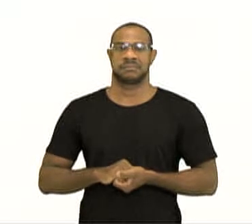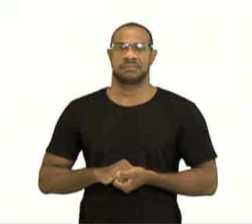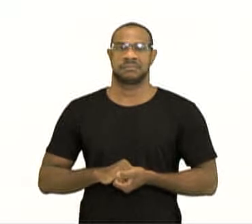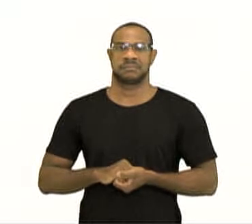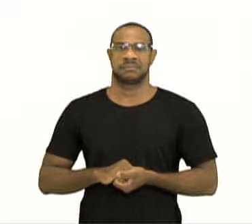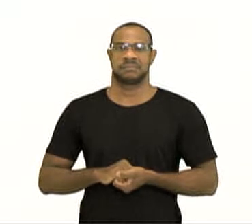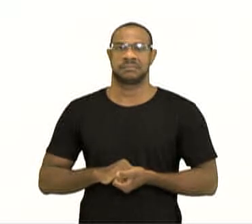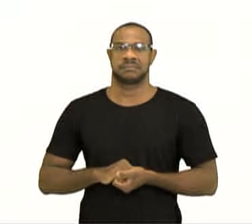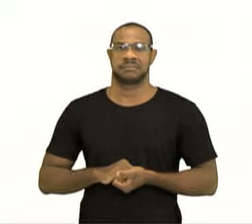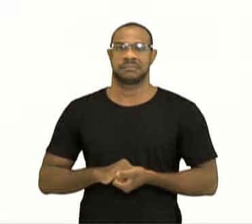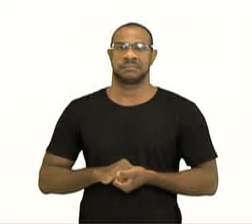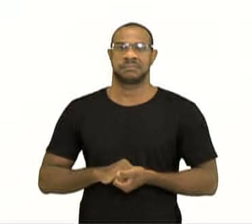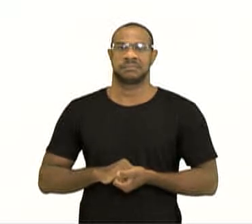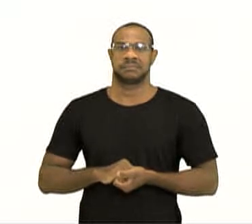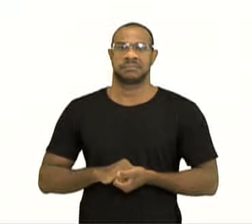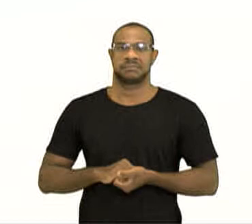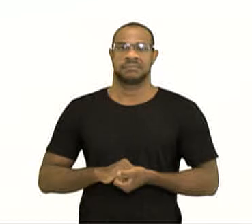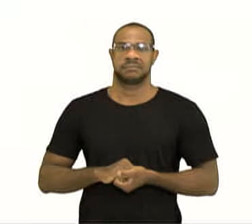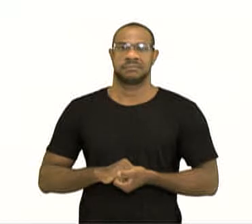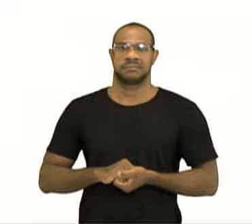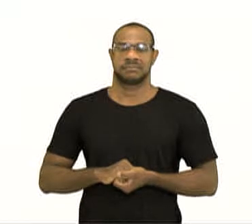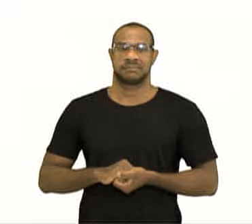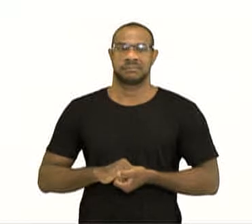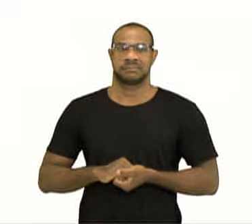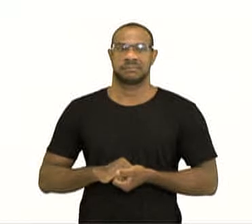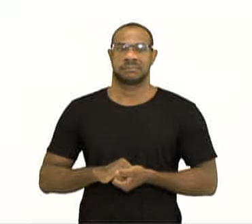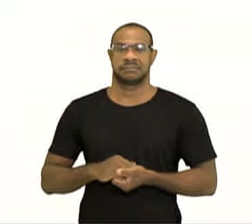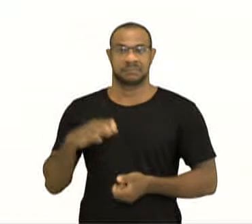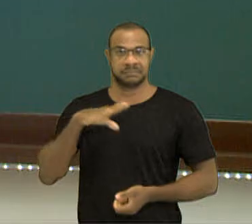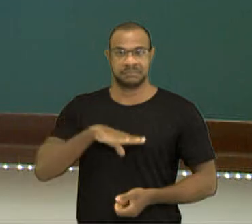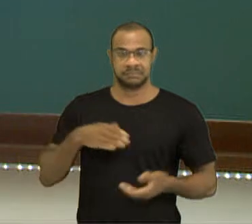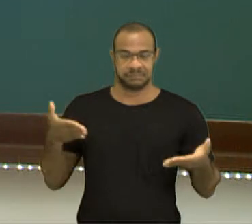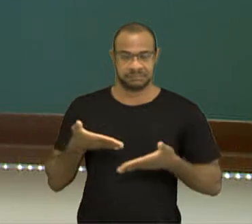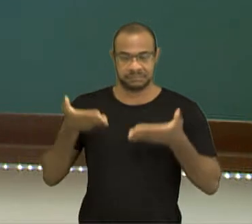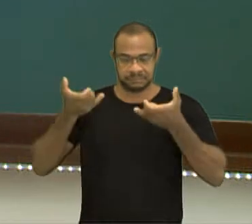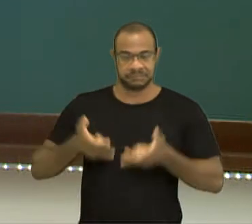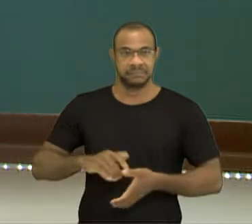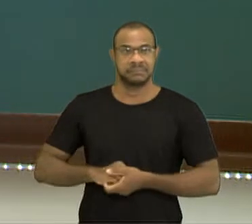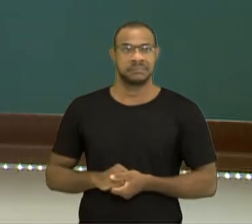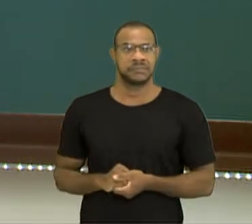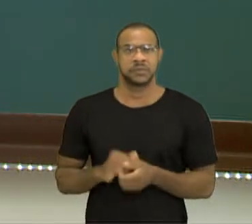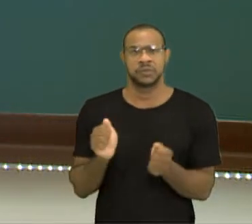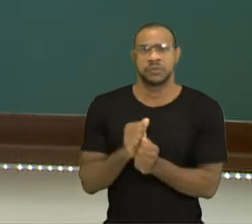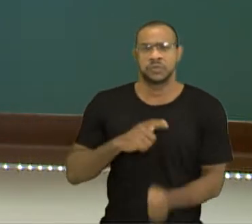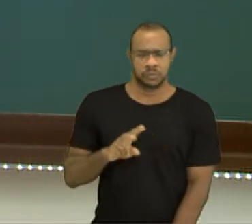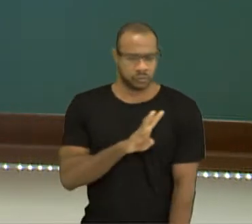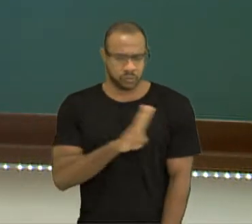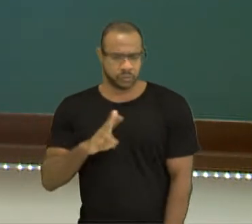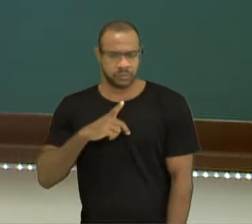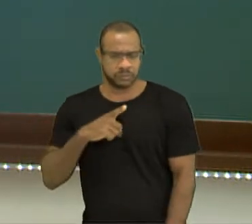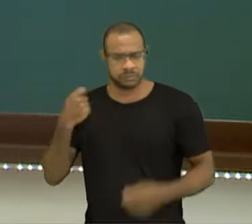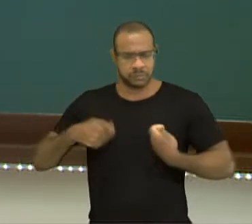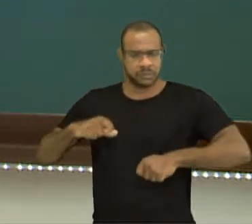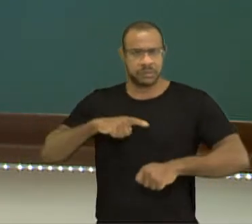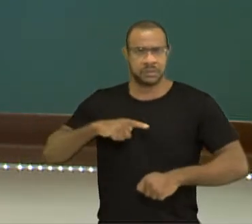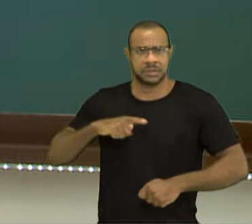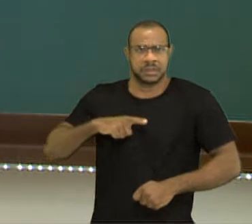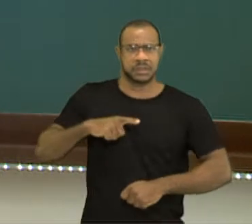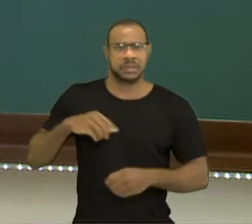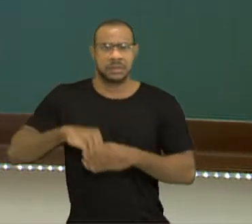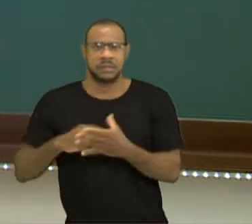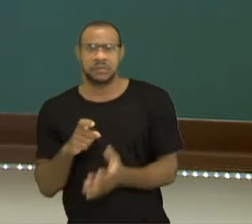the kingdom. Em português, junto com o homem que deveria estar vendendo